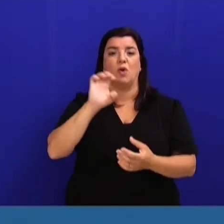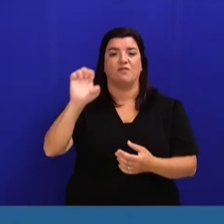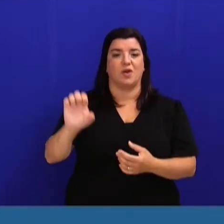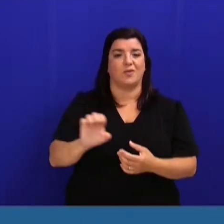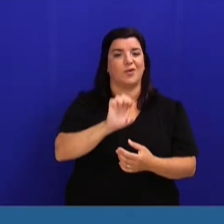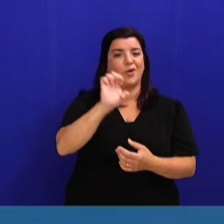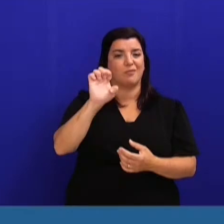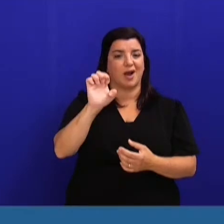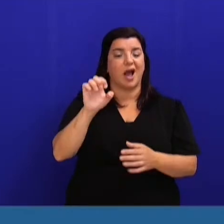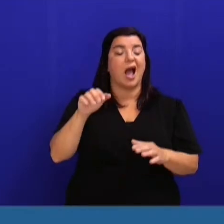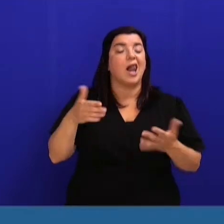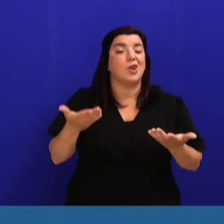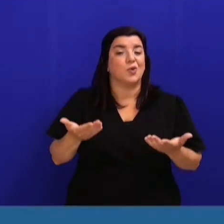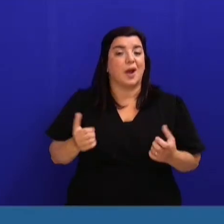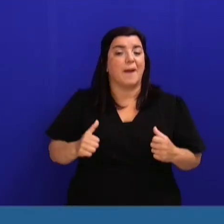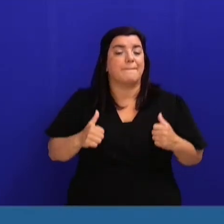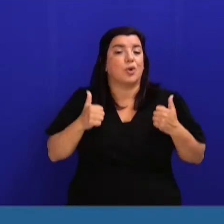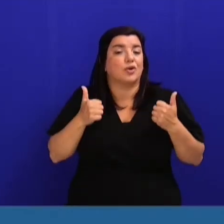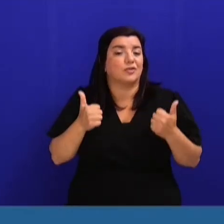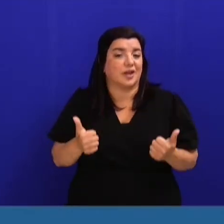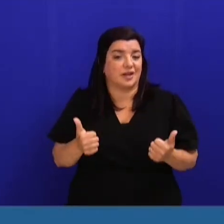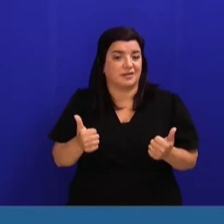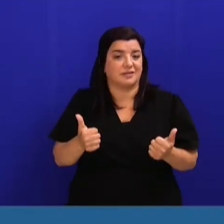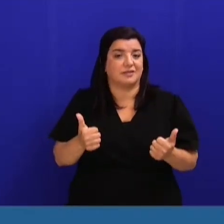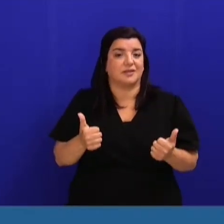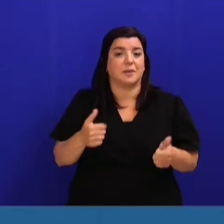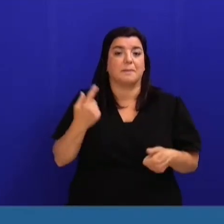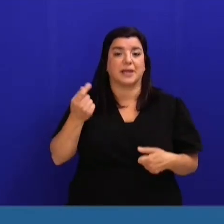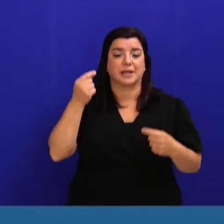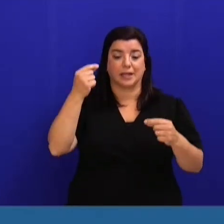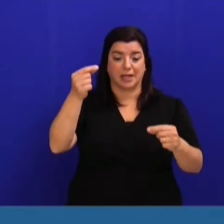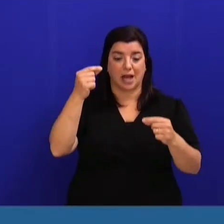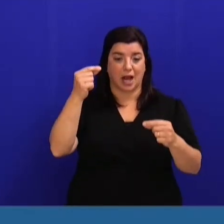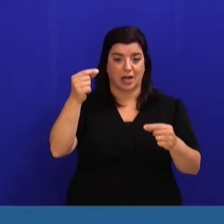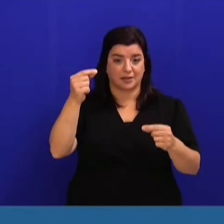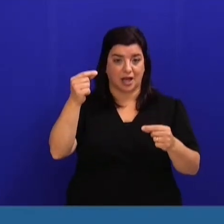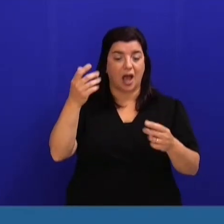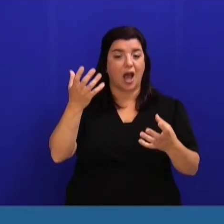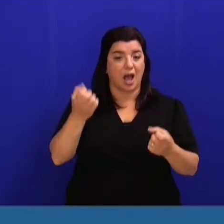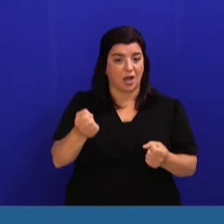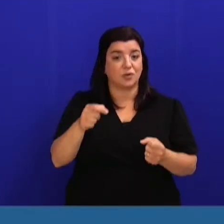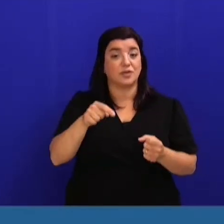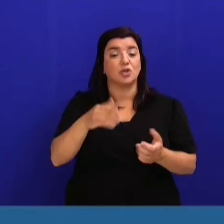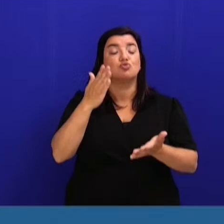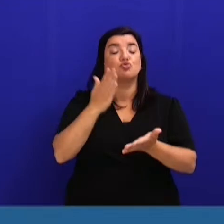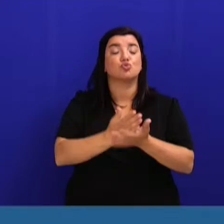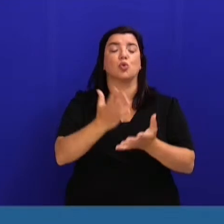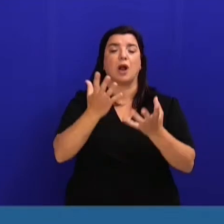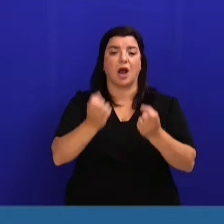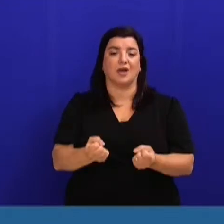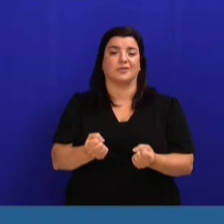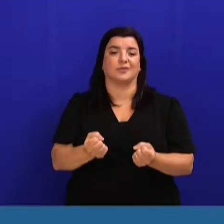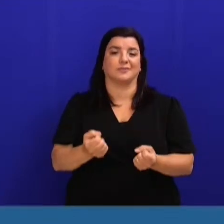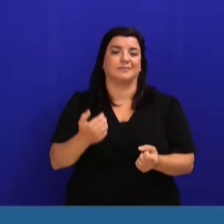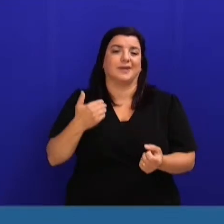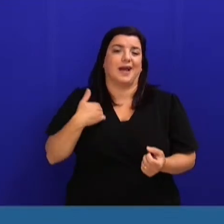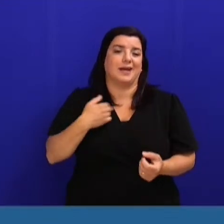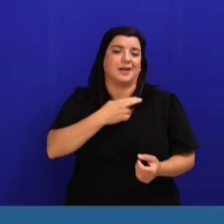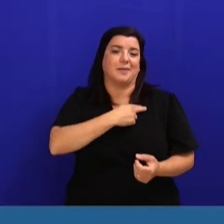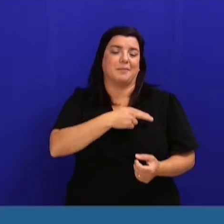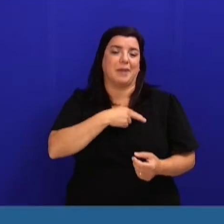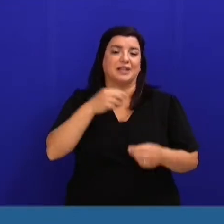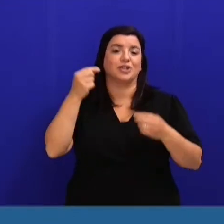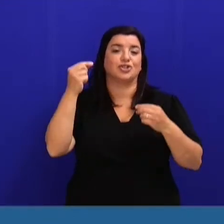li inti kull persuna li joħroġlu ċertifikat ikun żgur li dawn ikunu ingħataw dawn il-vaccines. Allura aħna nkunu qegħdin noħorġu mal dak